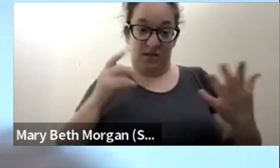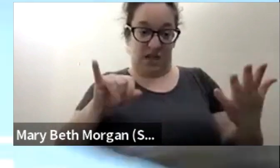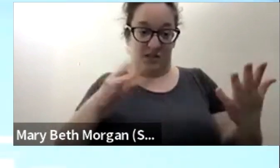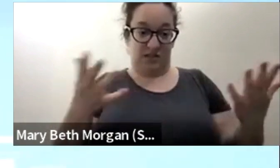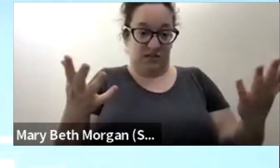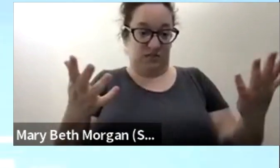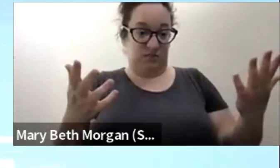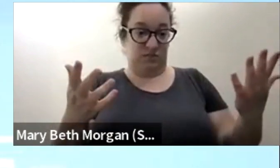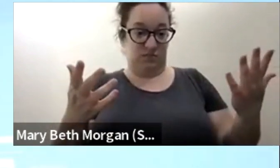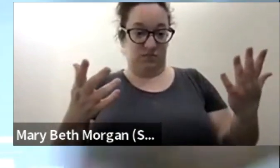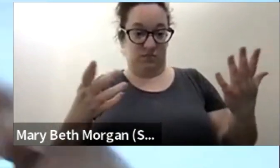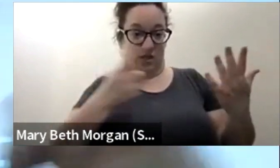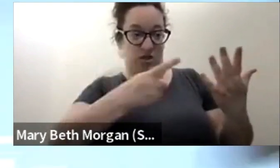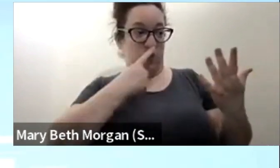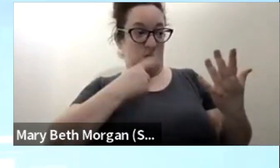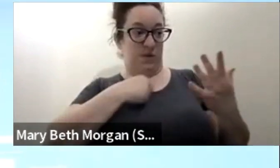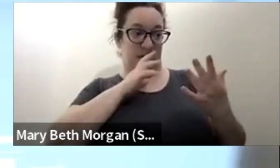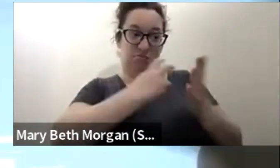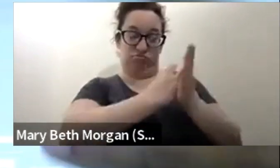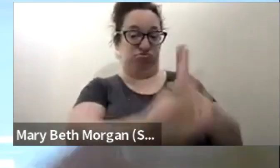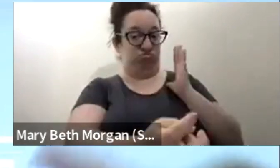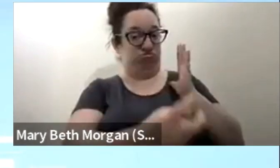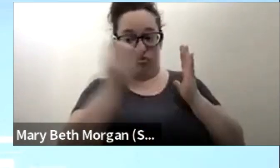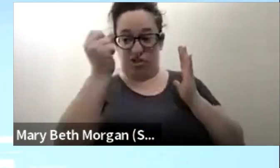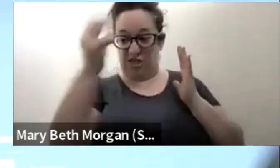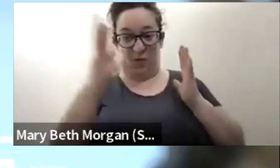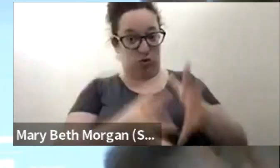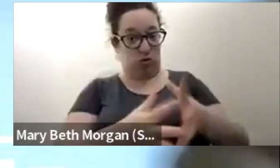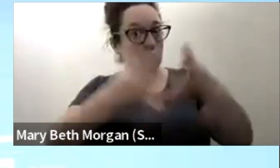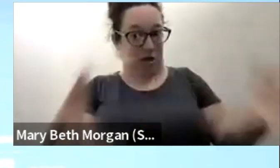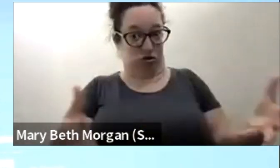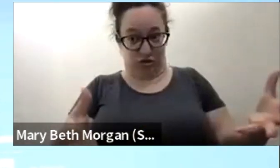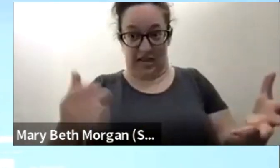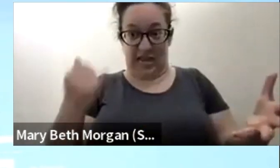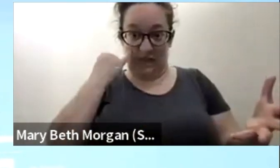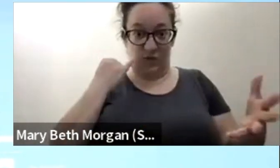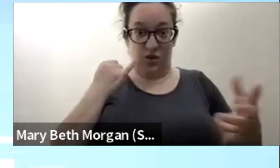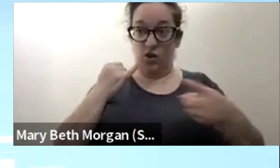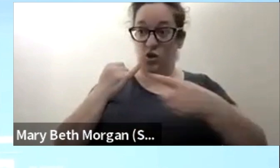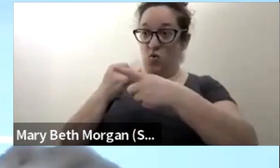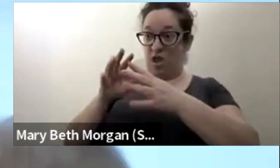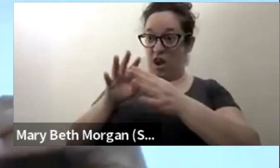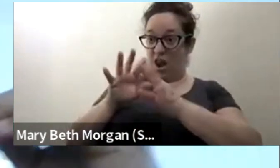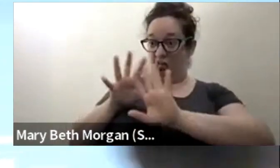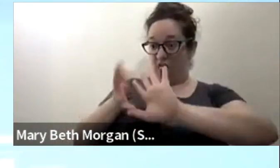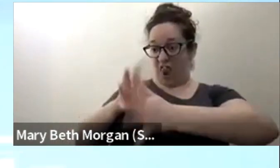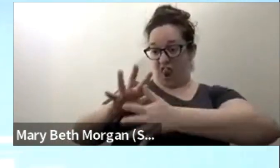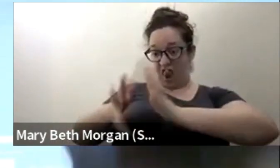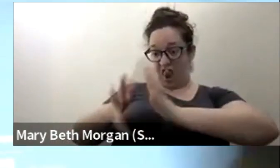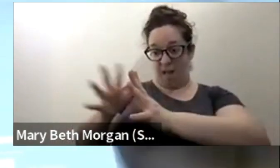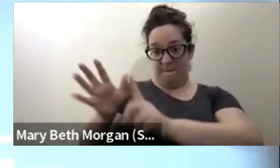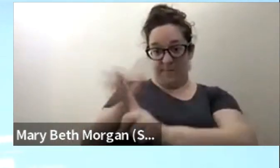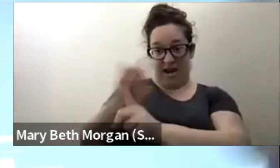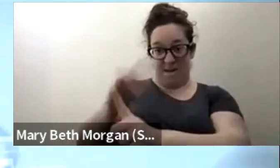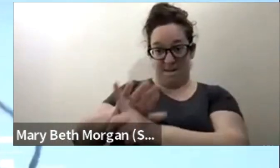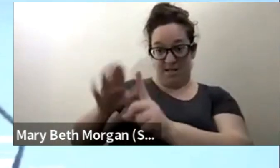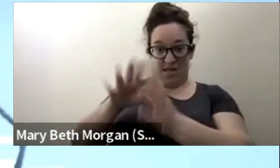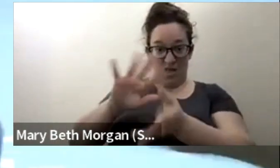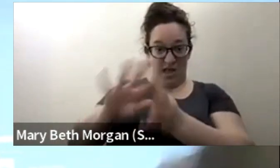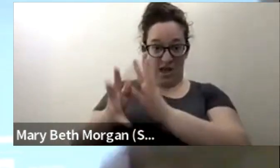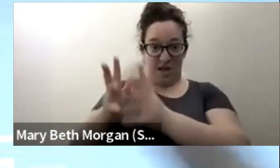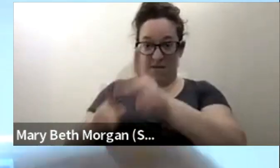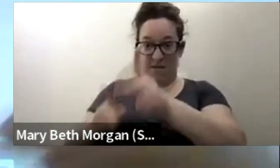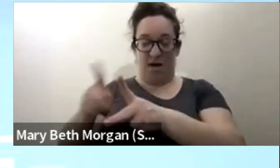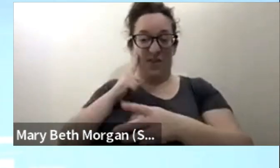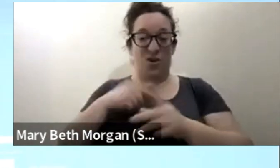so being honest about that will unlock so much treasure, and will make, it's possible to make, I